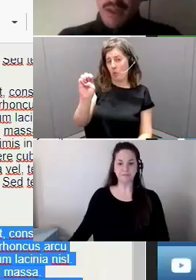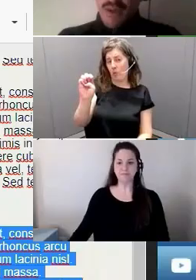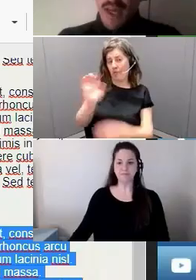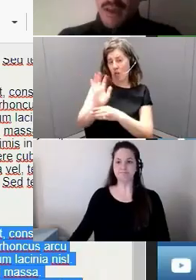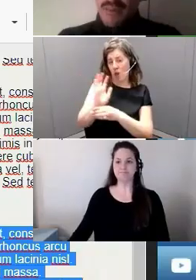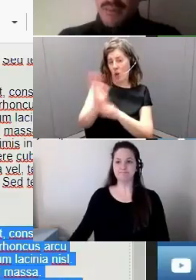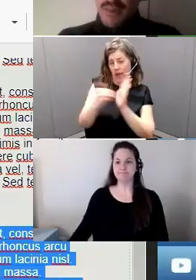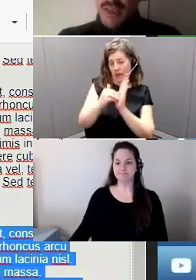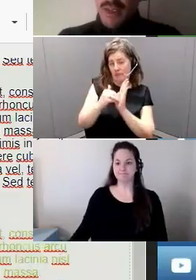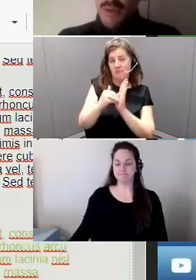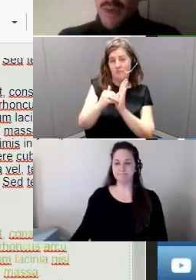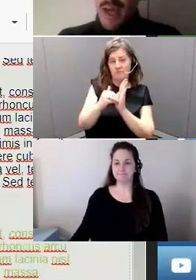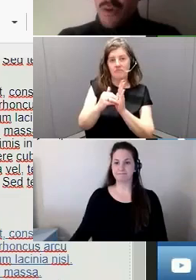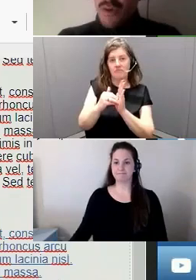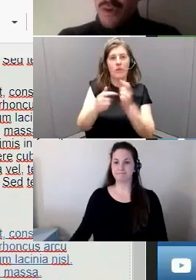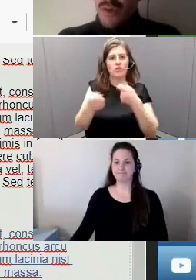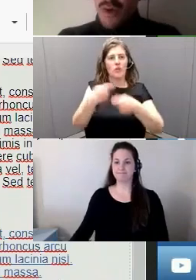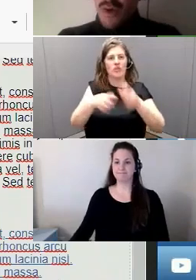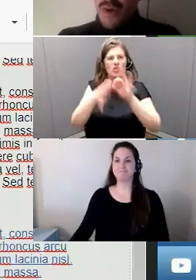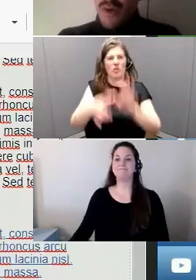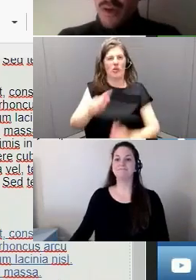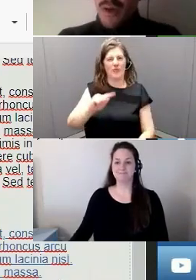and click OK. So now